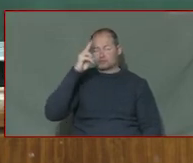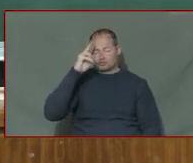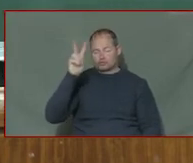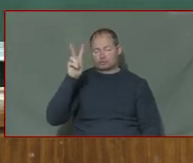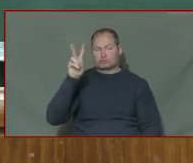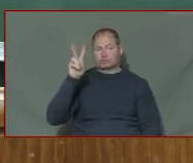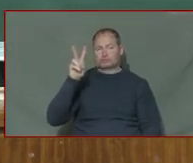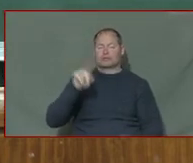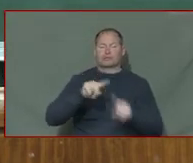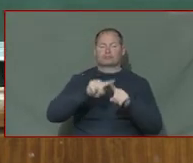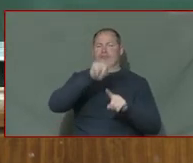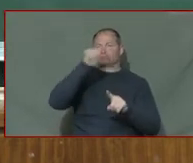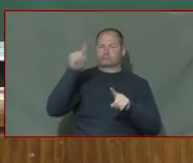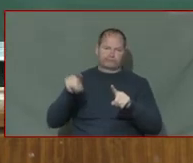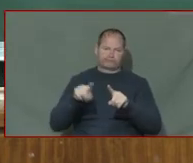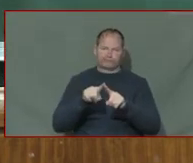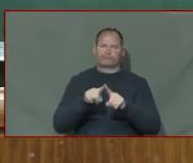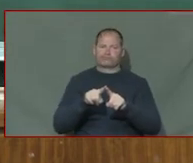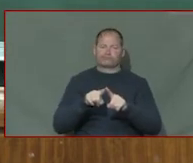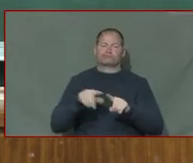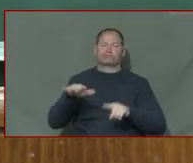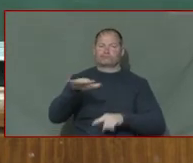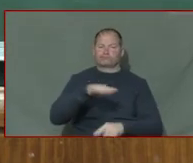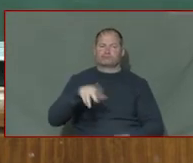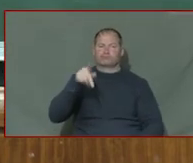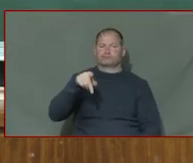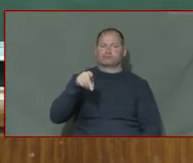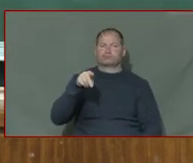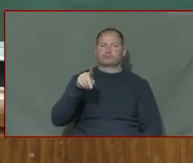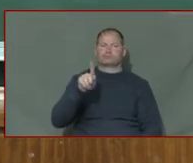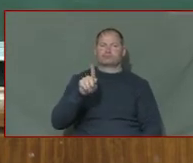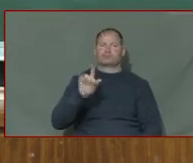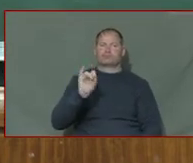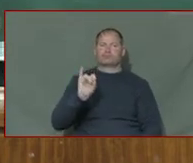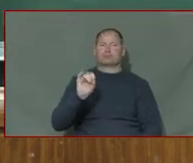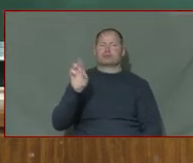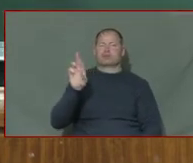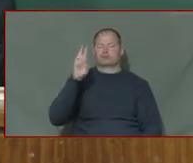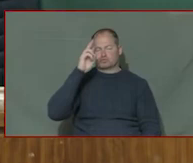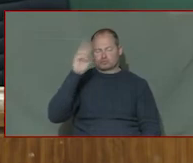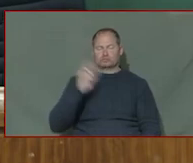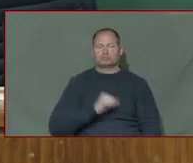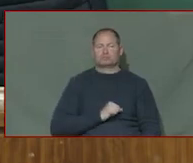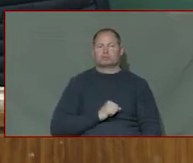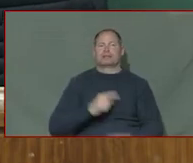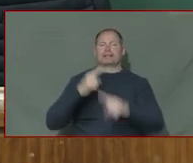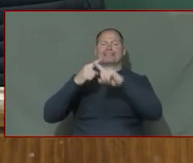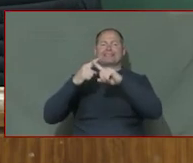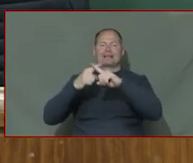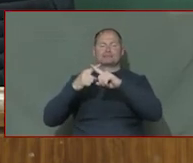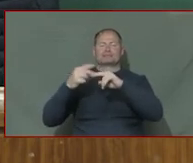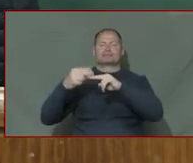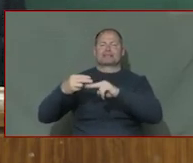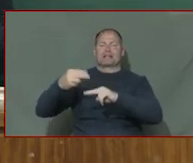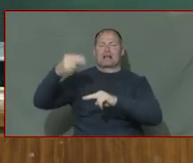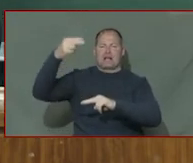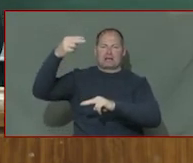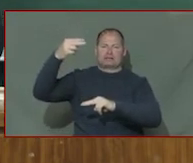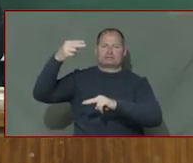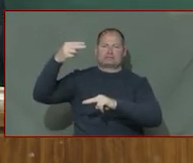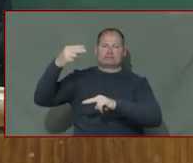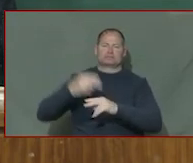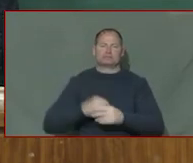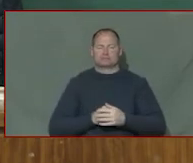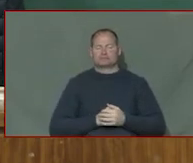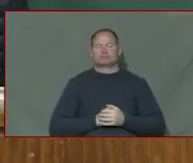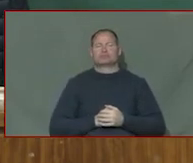is a circle. The area of a circle is pi r squared times the height. It is the area of the